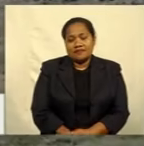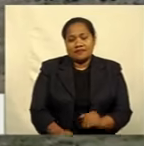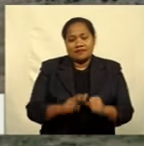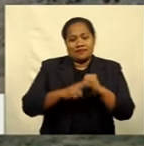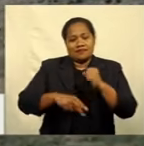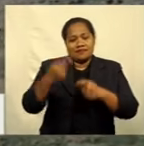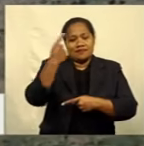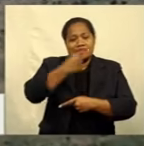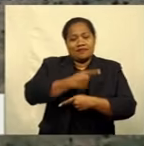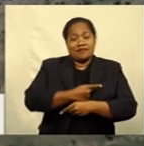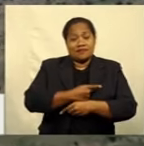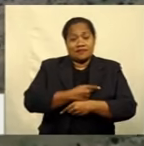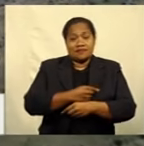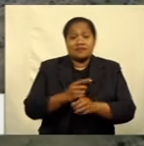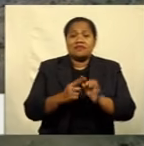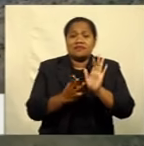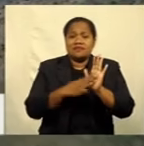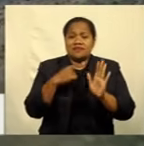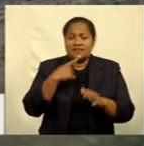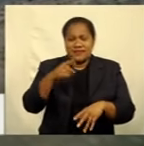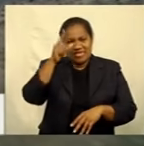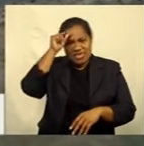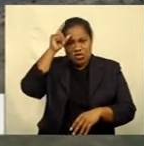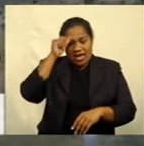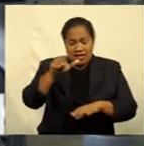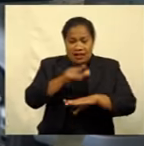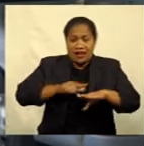In the news tonight, PM says Ithookay land is safe.